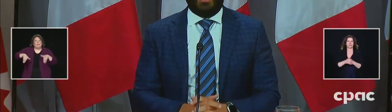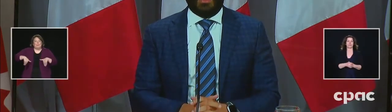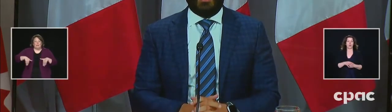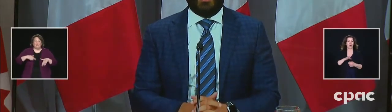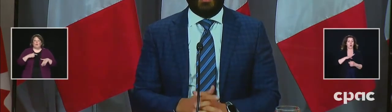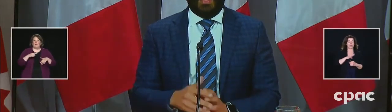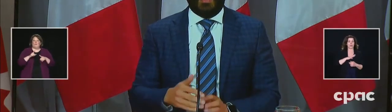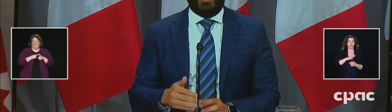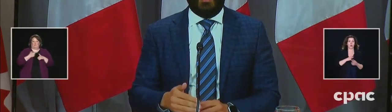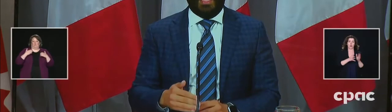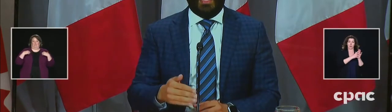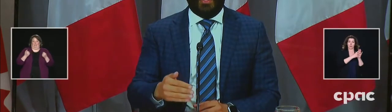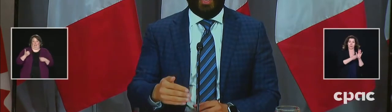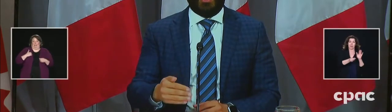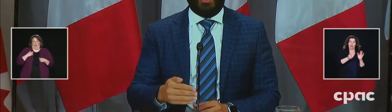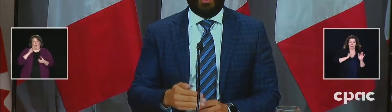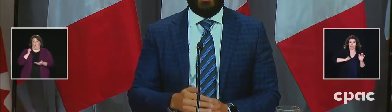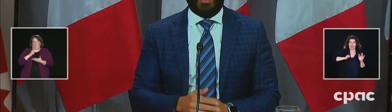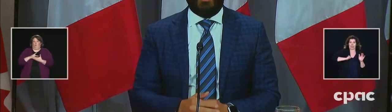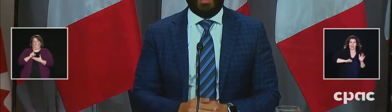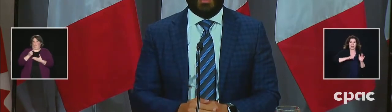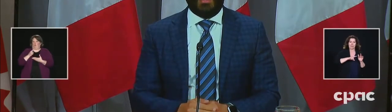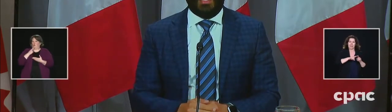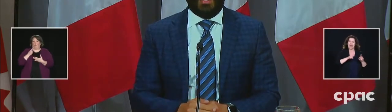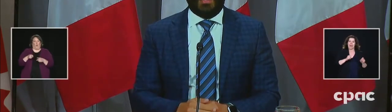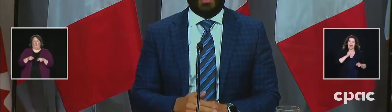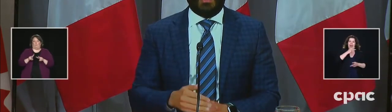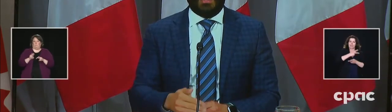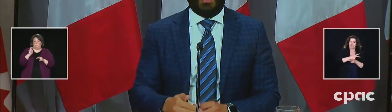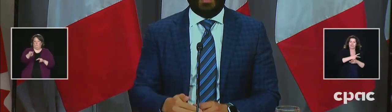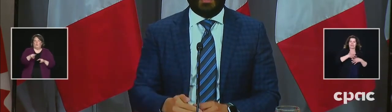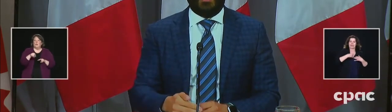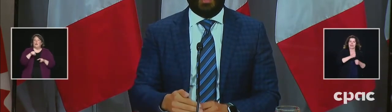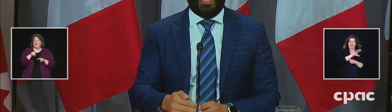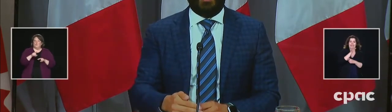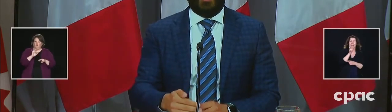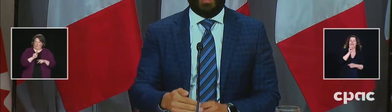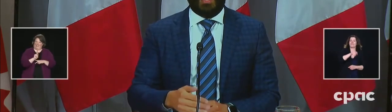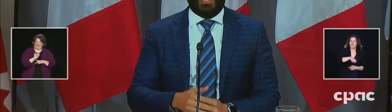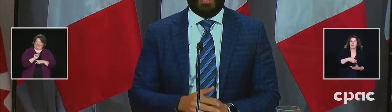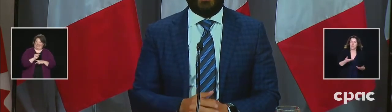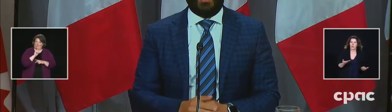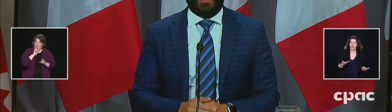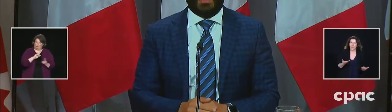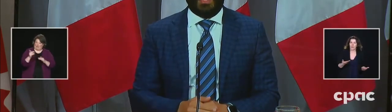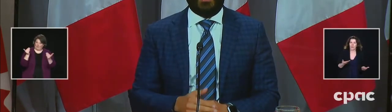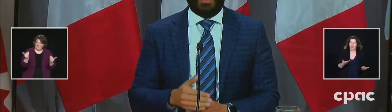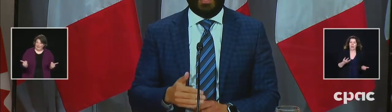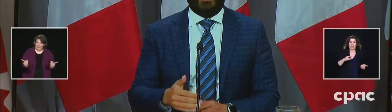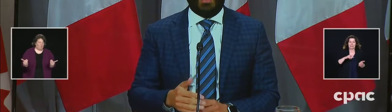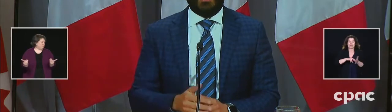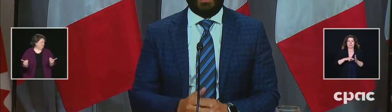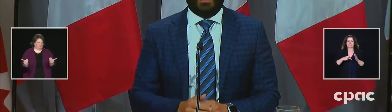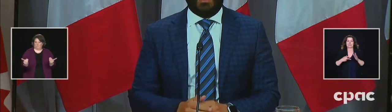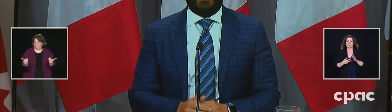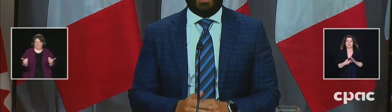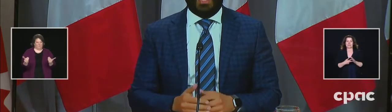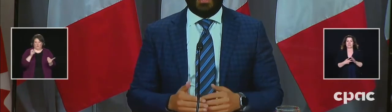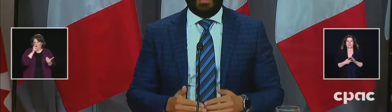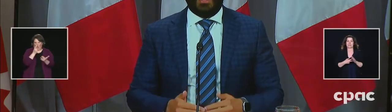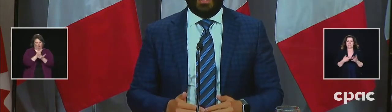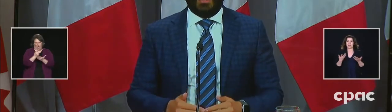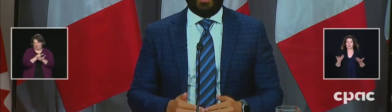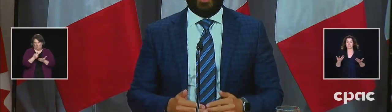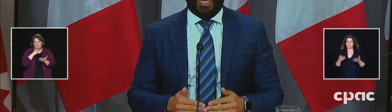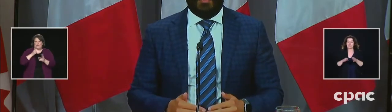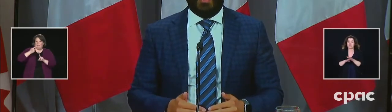So this is a bit of a long-term play. This is not something that's going to be up and running in the next few weeks. It'll take months. But the